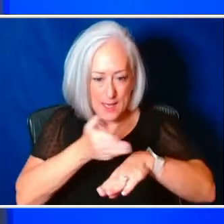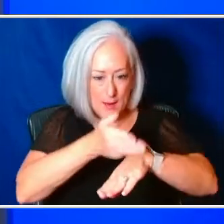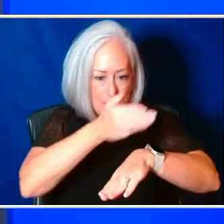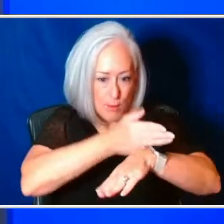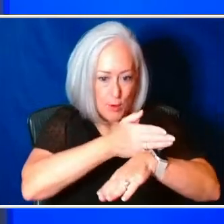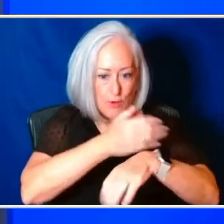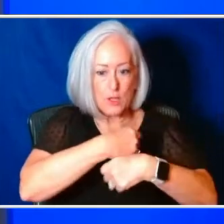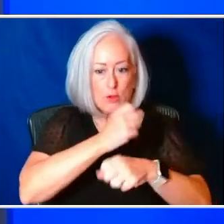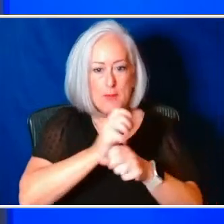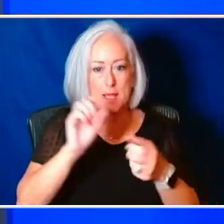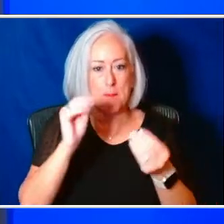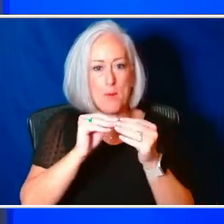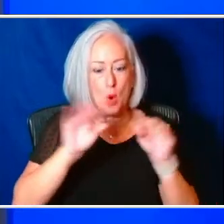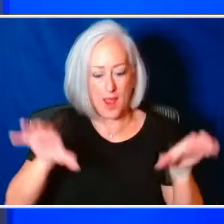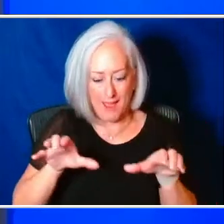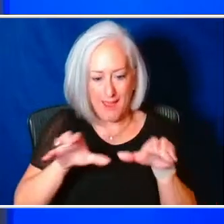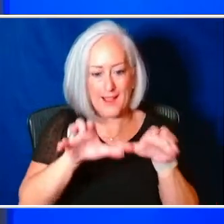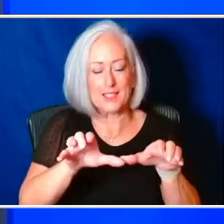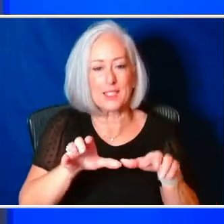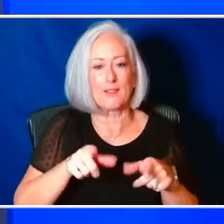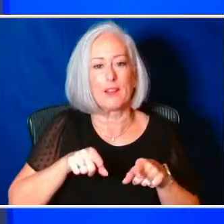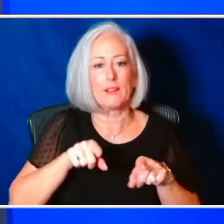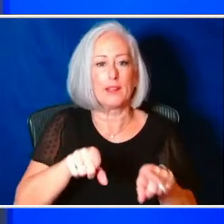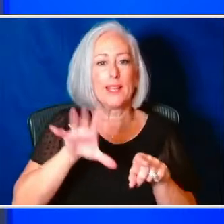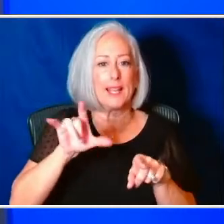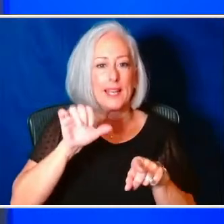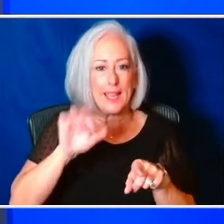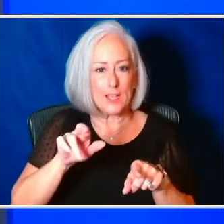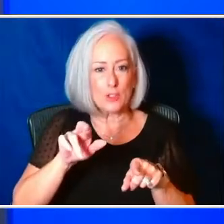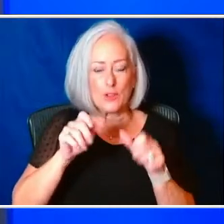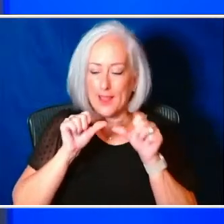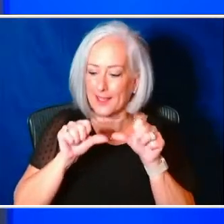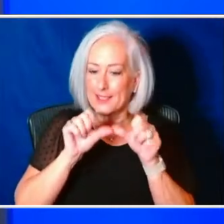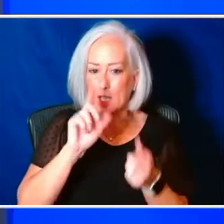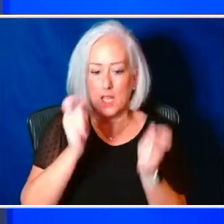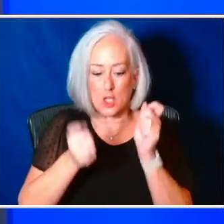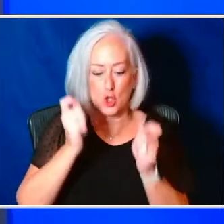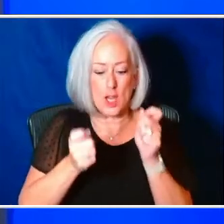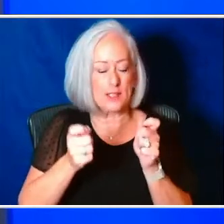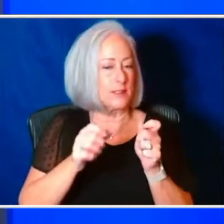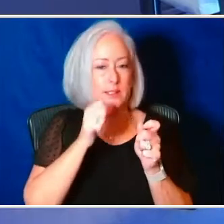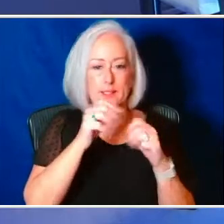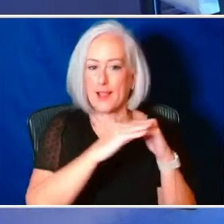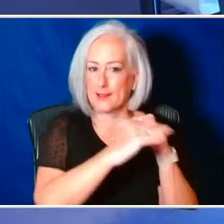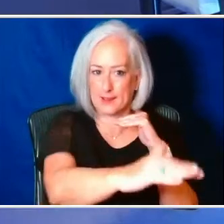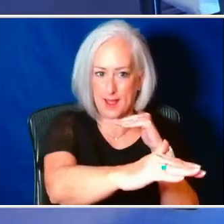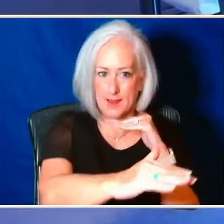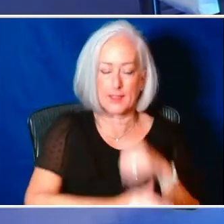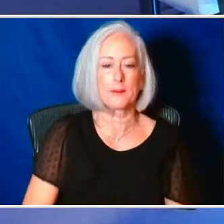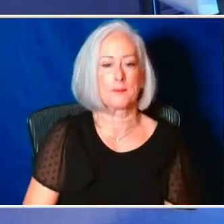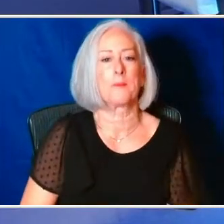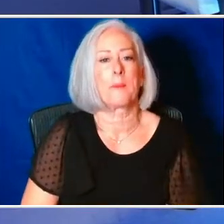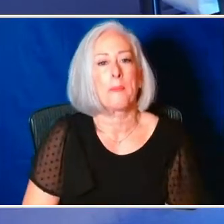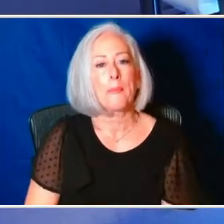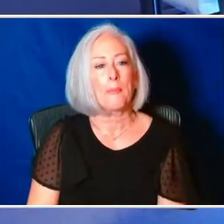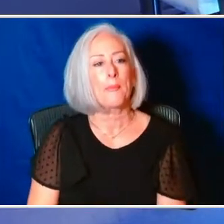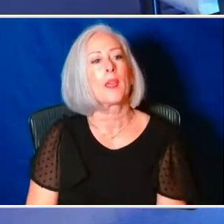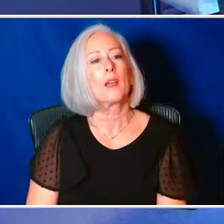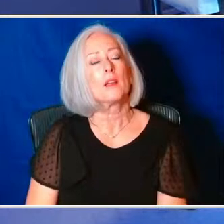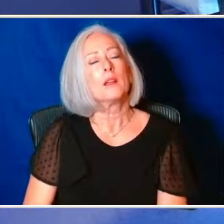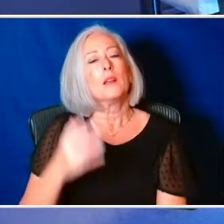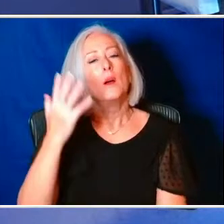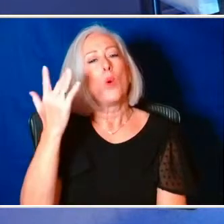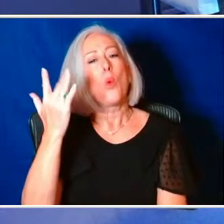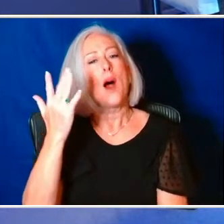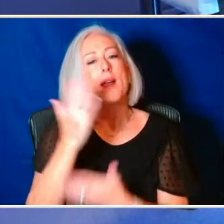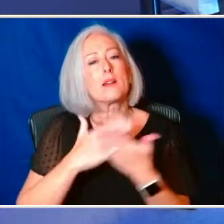active in the cancer that's constantly evolving, is not static and so forth. So, Dr. Nagy, why are some patients not a